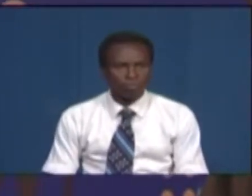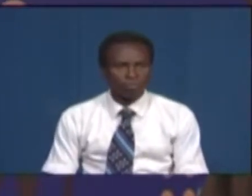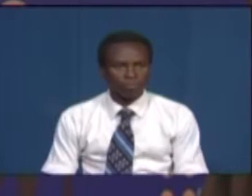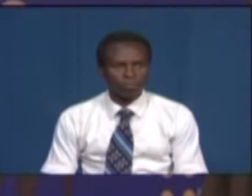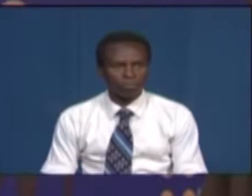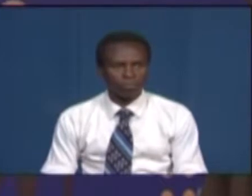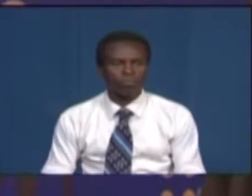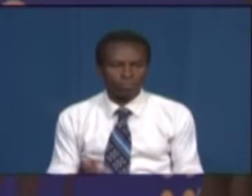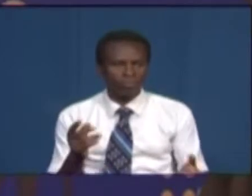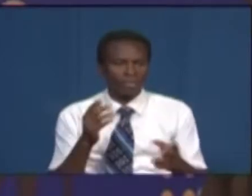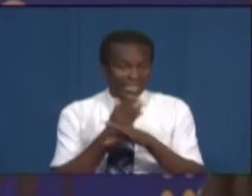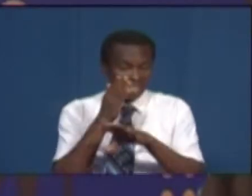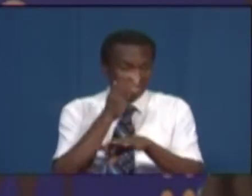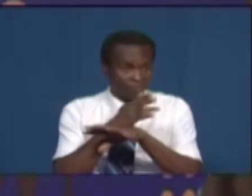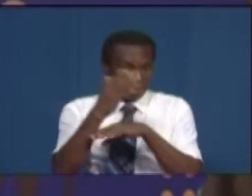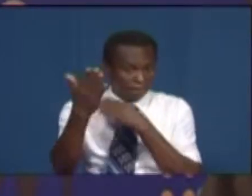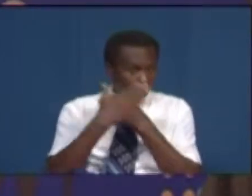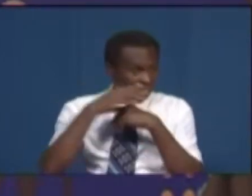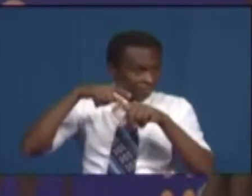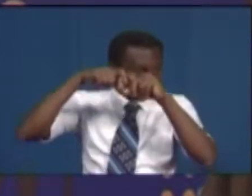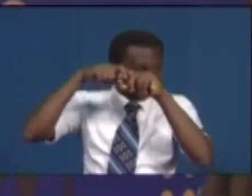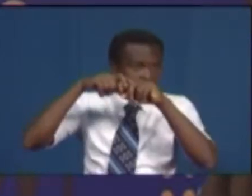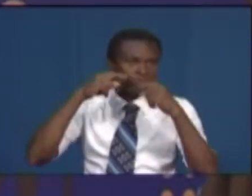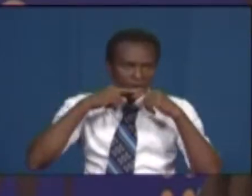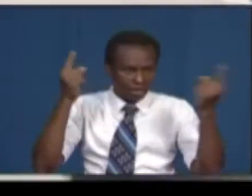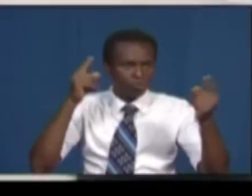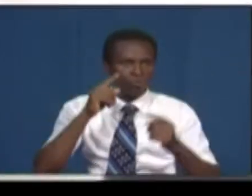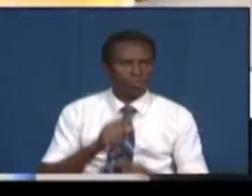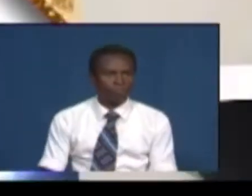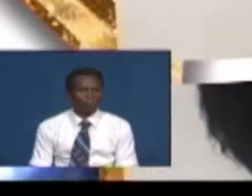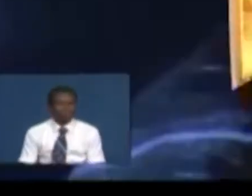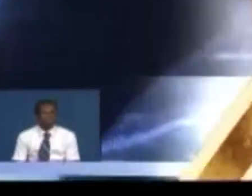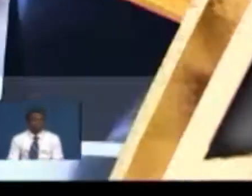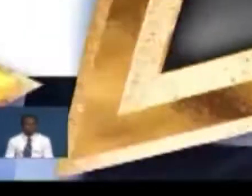050-606-7424. I'll be announcing the phone lines when we come back. Stay tuned.